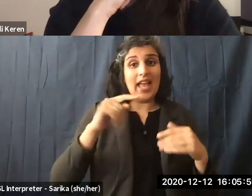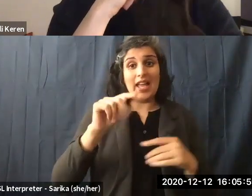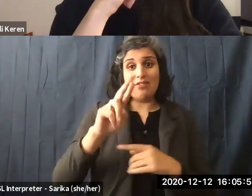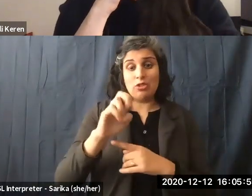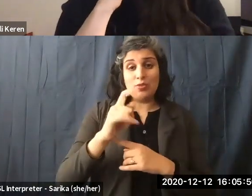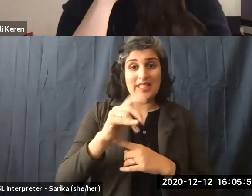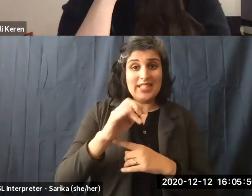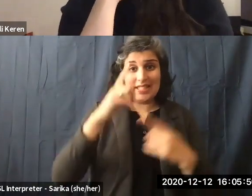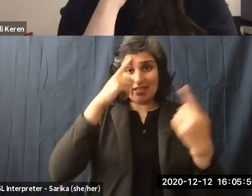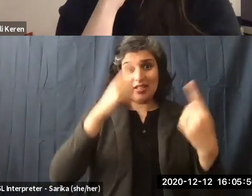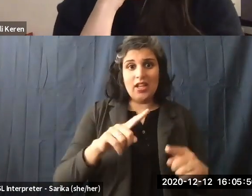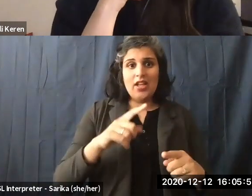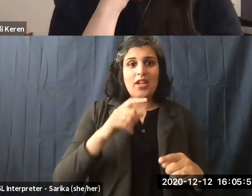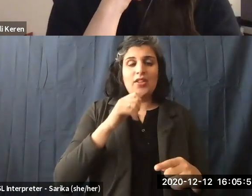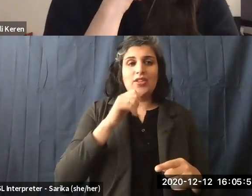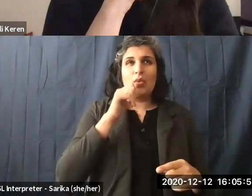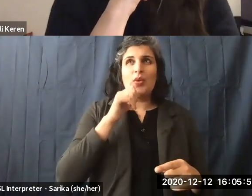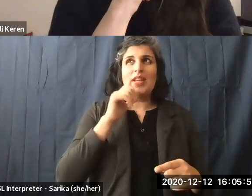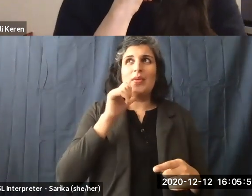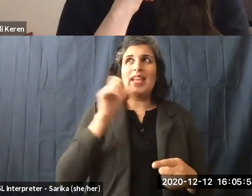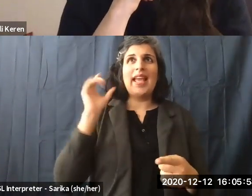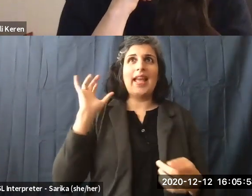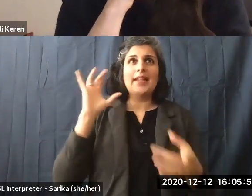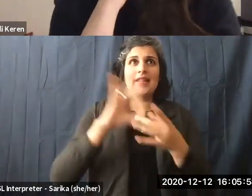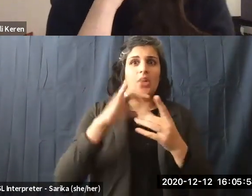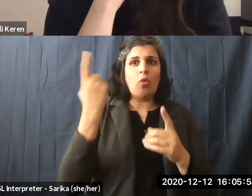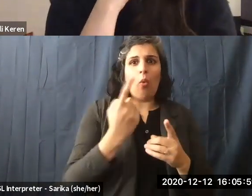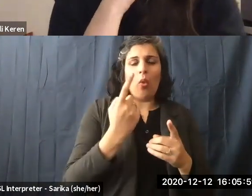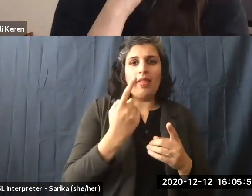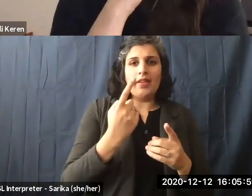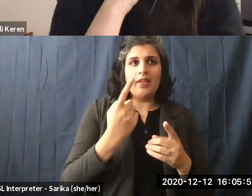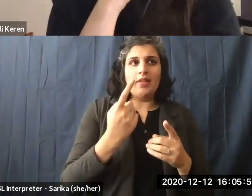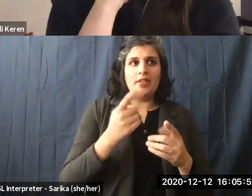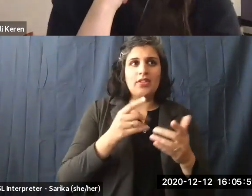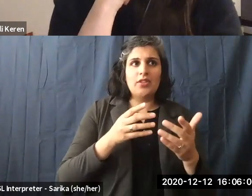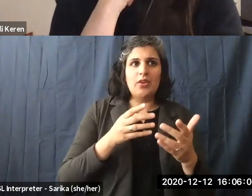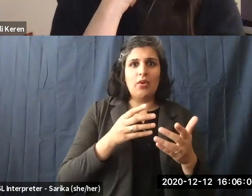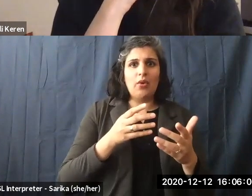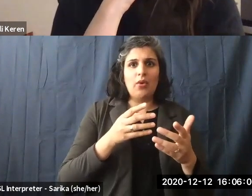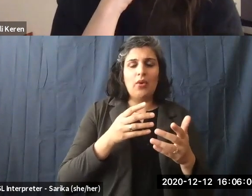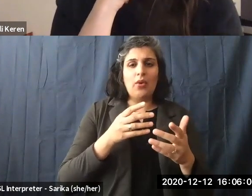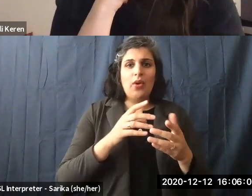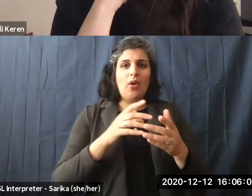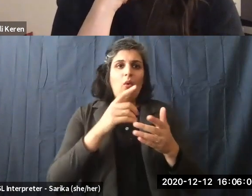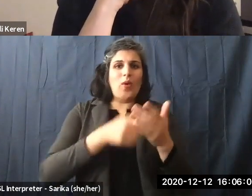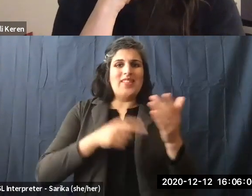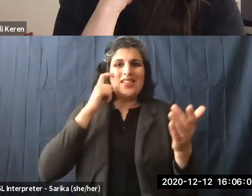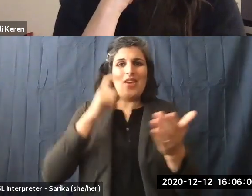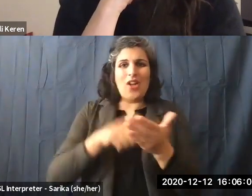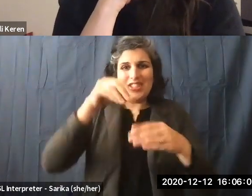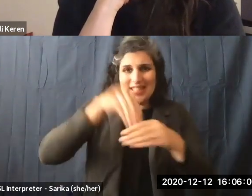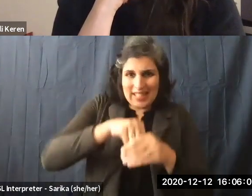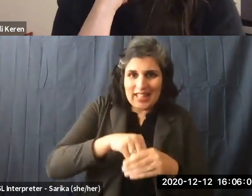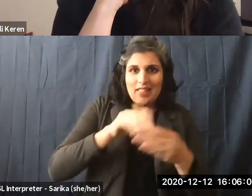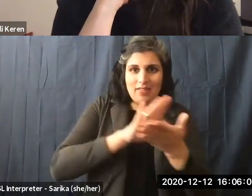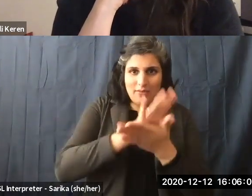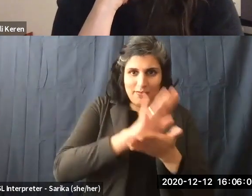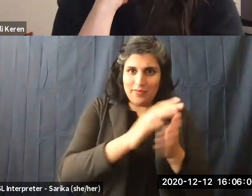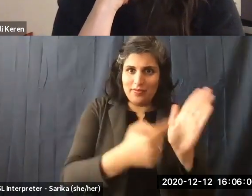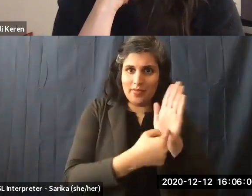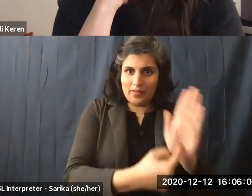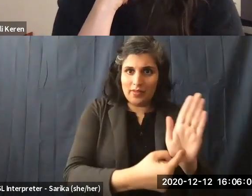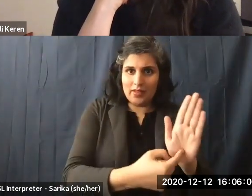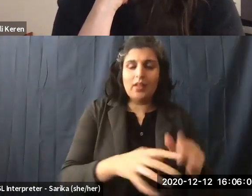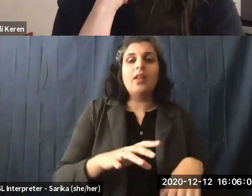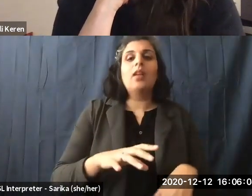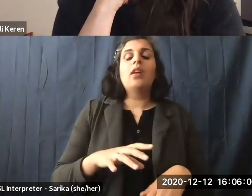acknowledgement of land rights to lands that are acknowledged in the treaties, right? So, you know, one